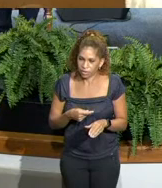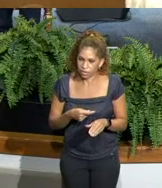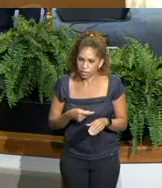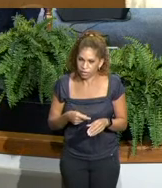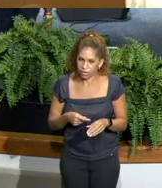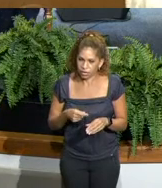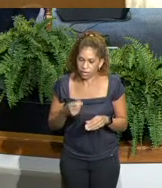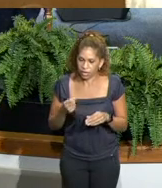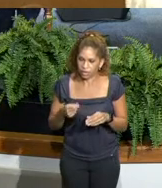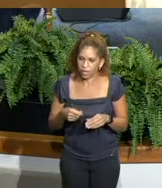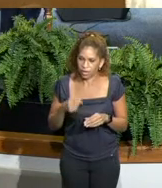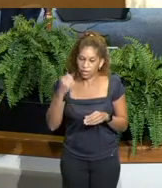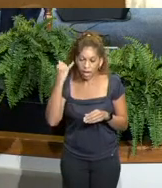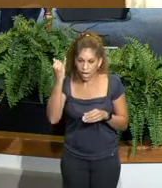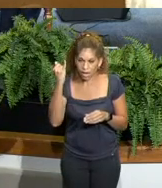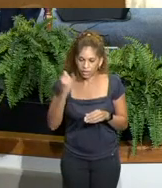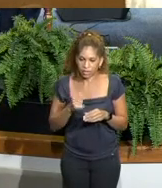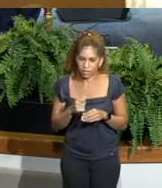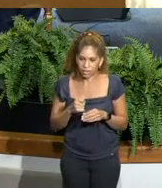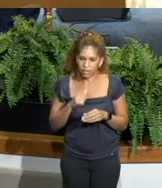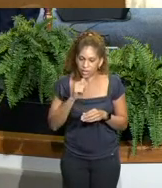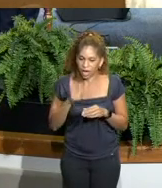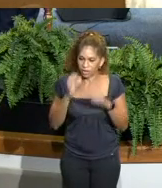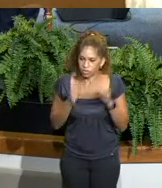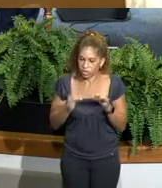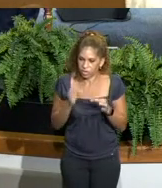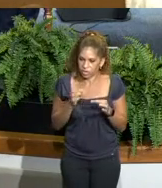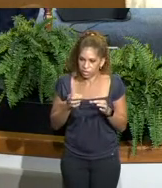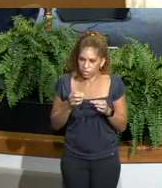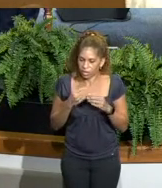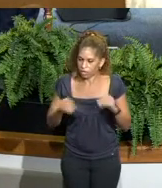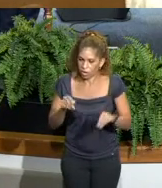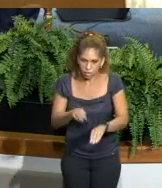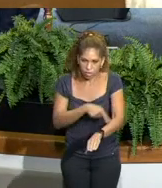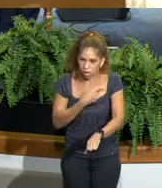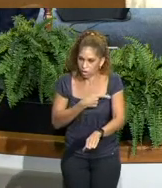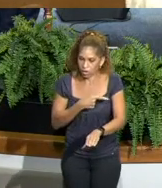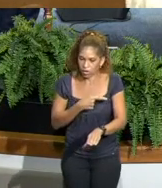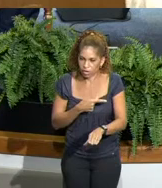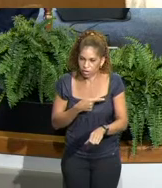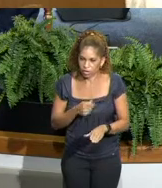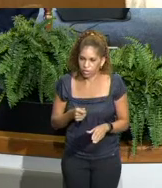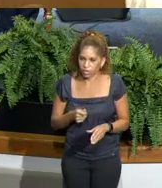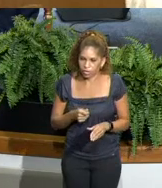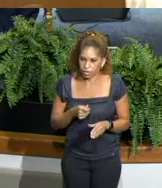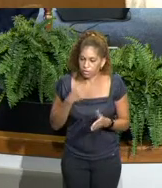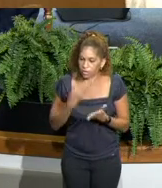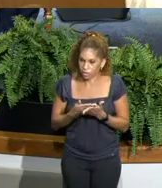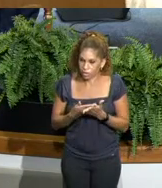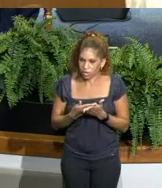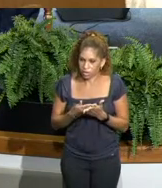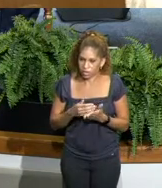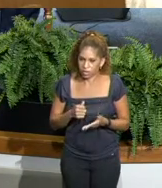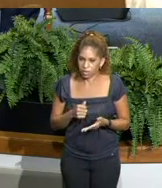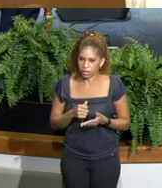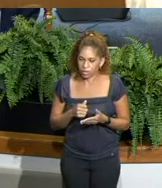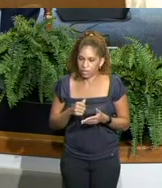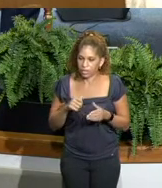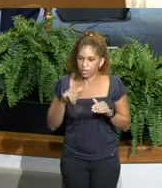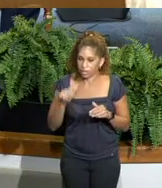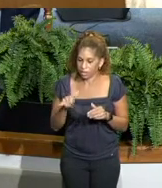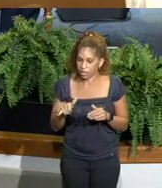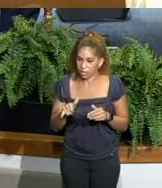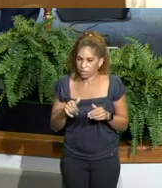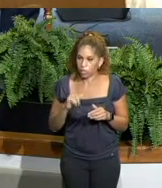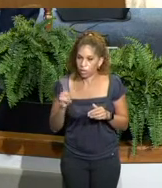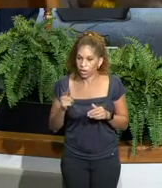option. Injustice is no longer an option. Staying where we are is no longer an option. Do I have a witness? Do